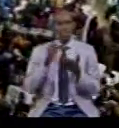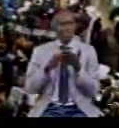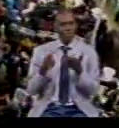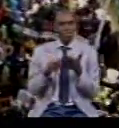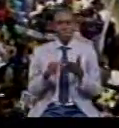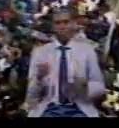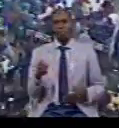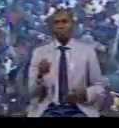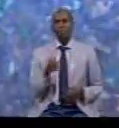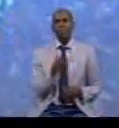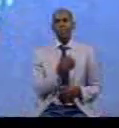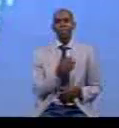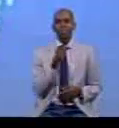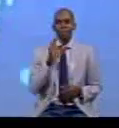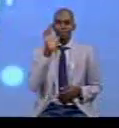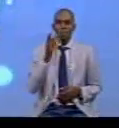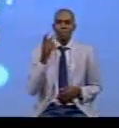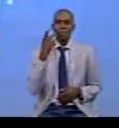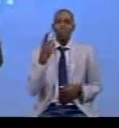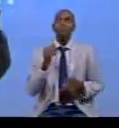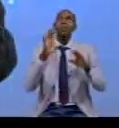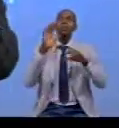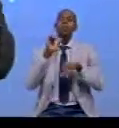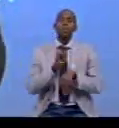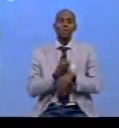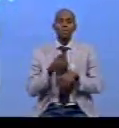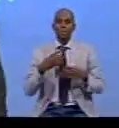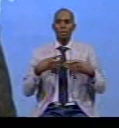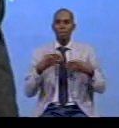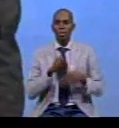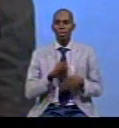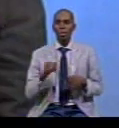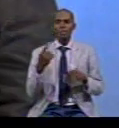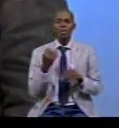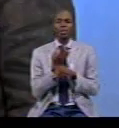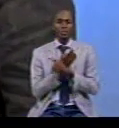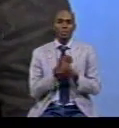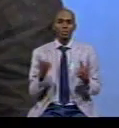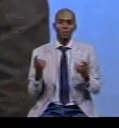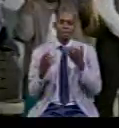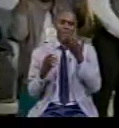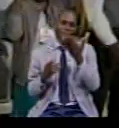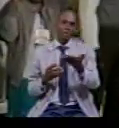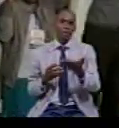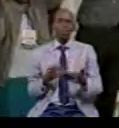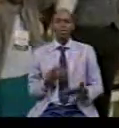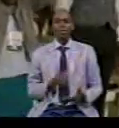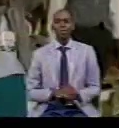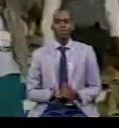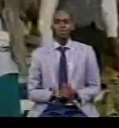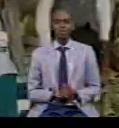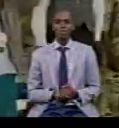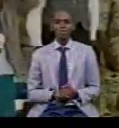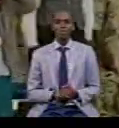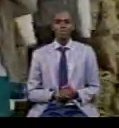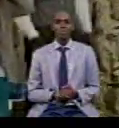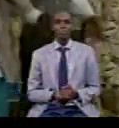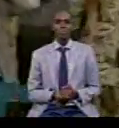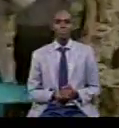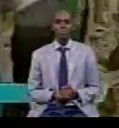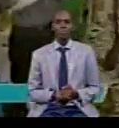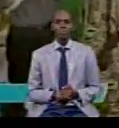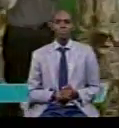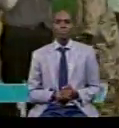yourself. You see the miracle, the healing, the deliverance right there. Quietness,